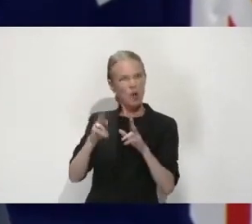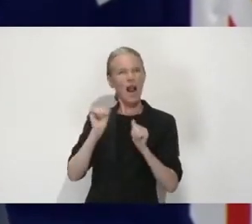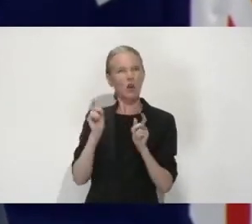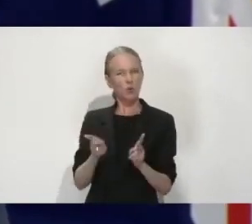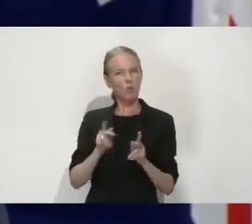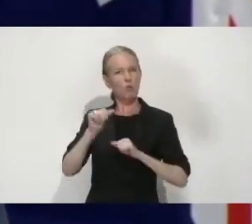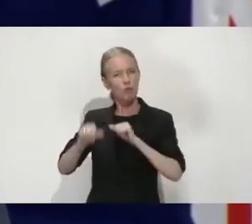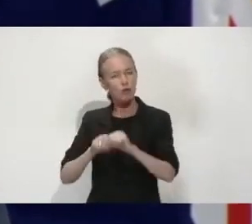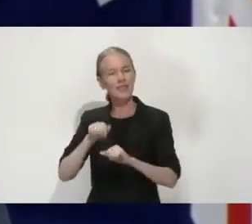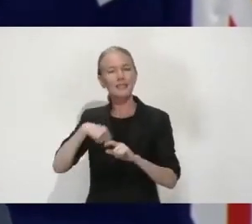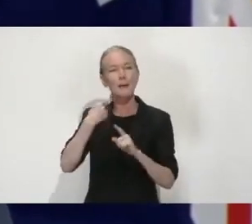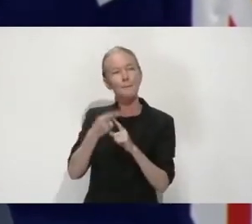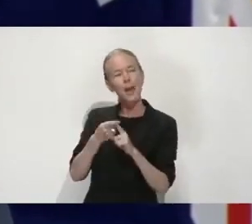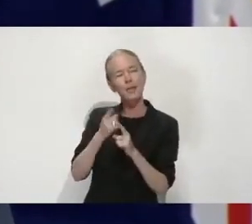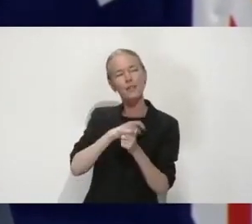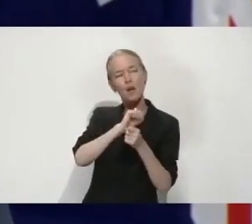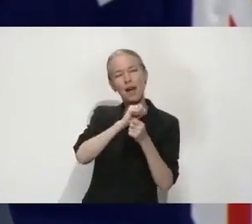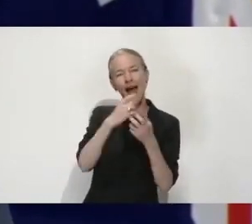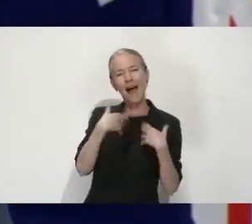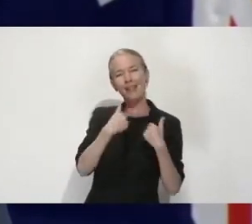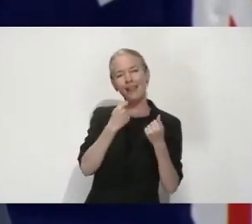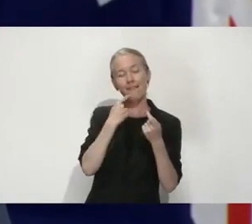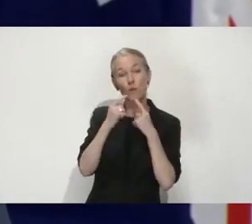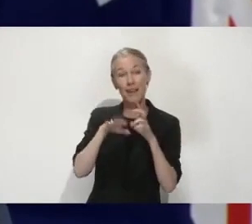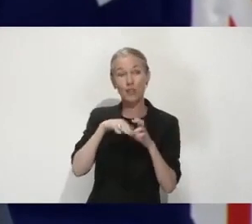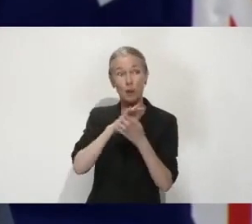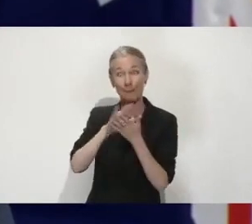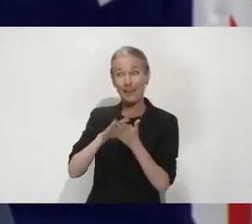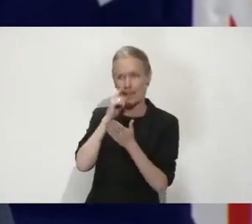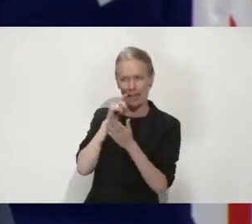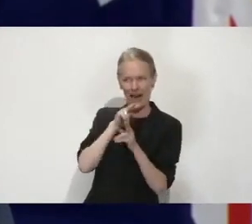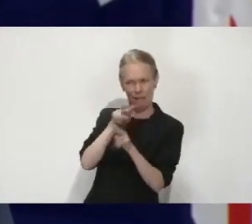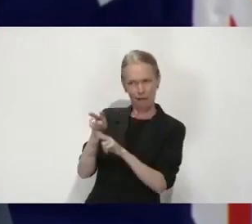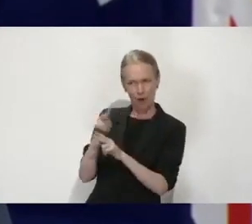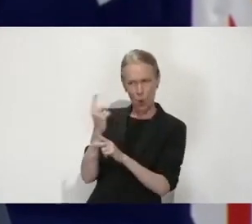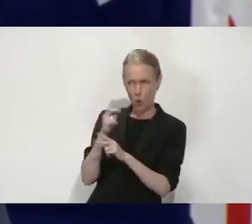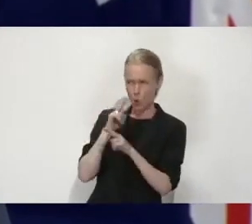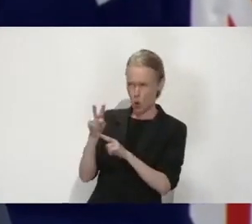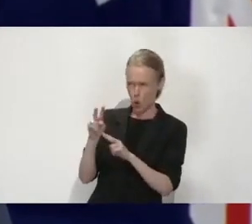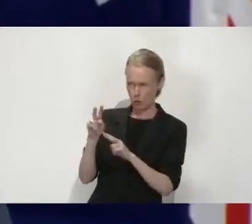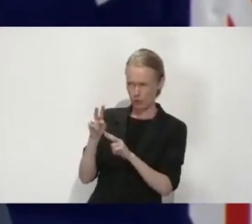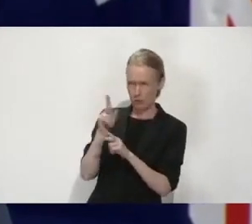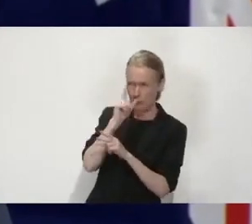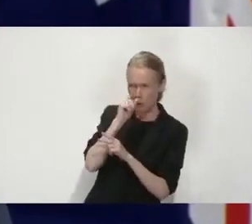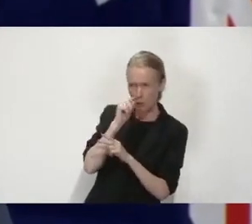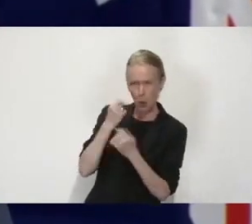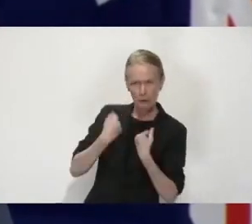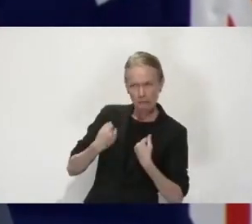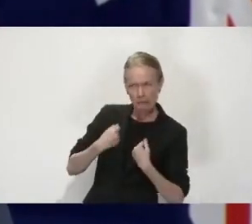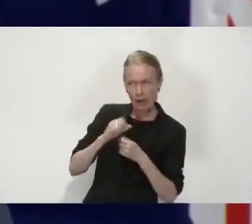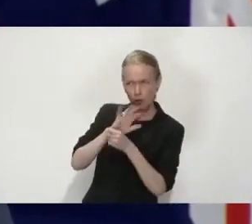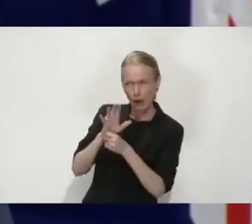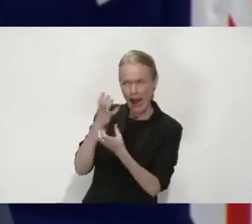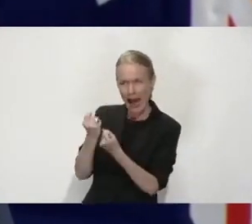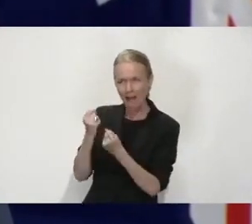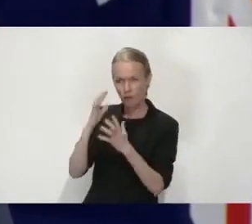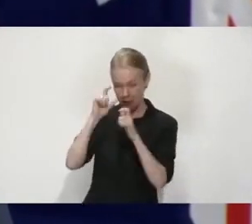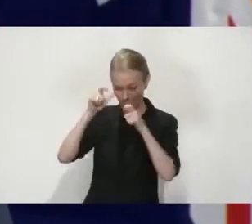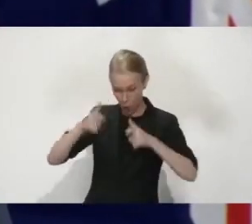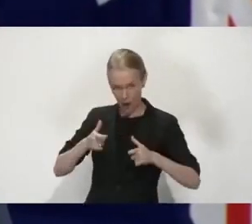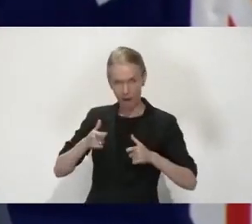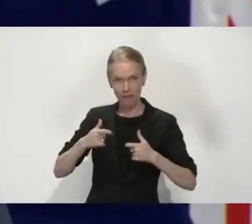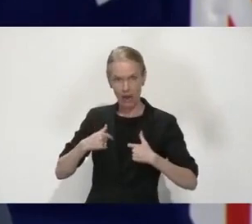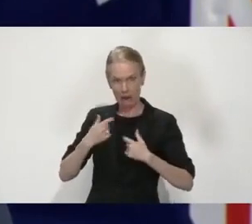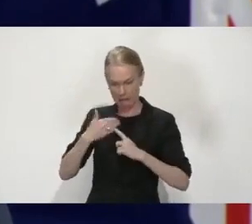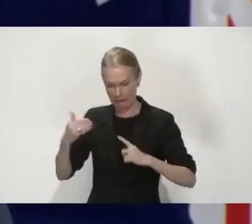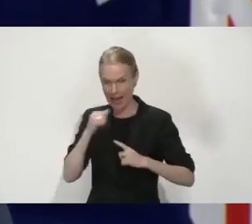to identify symptoms and, of course, take care of their own health and well-being. We have started the transition away from private